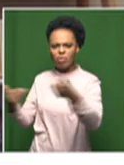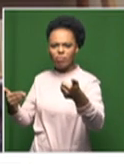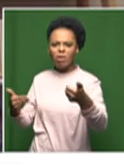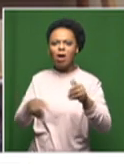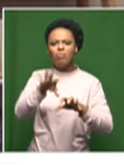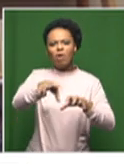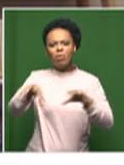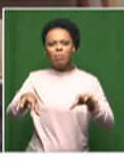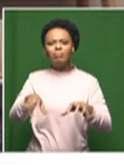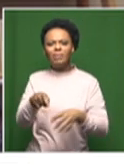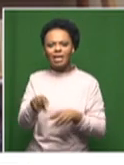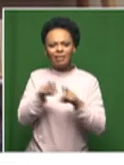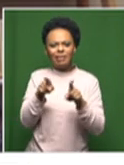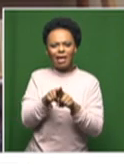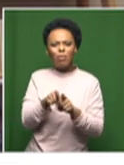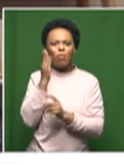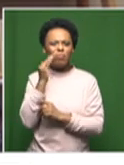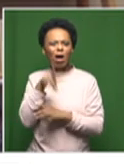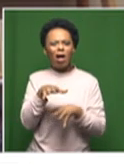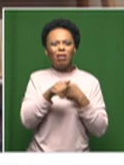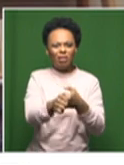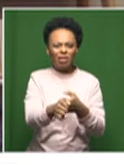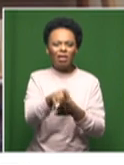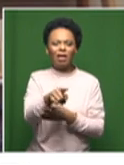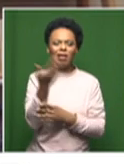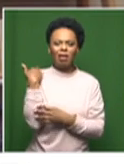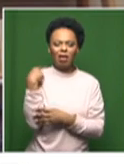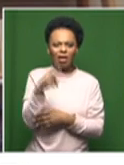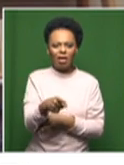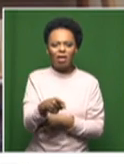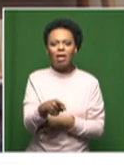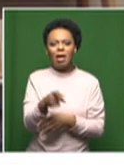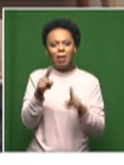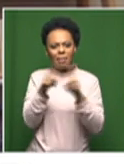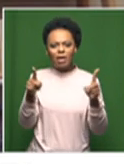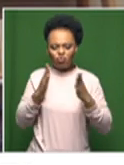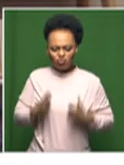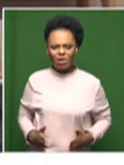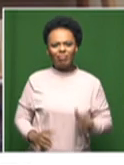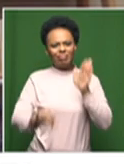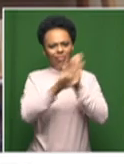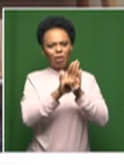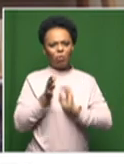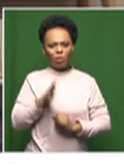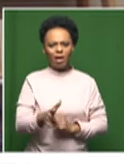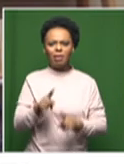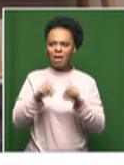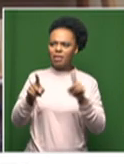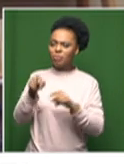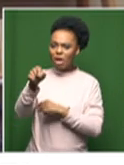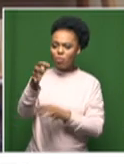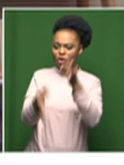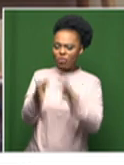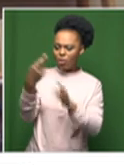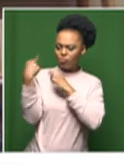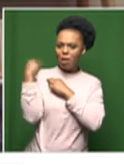do that on the basis of justice and of human dignity. And we have to hold our politicians to account to do that, because we